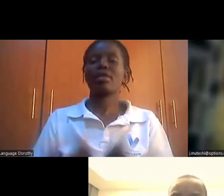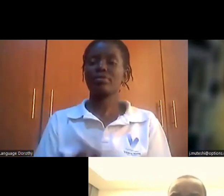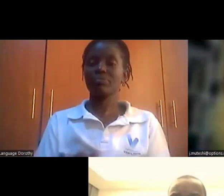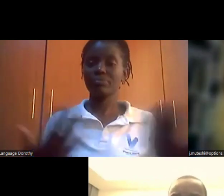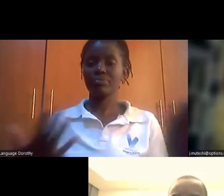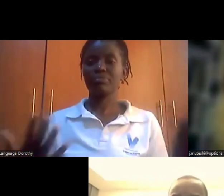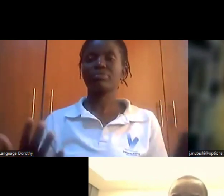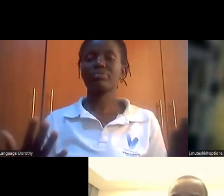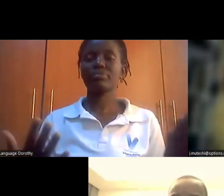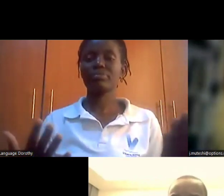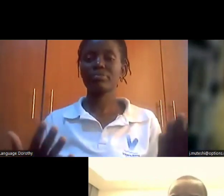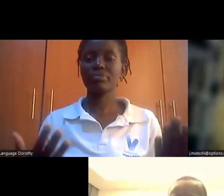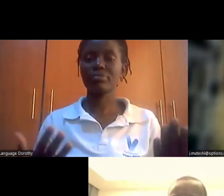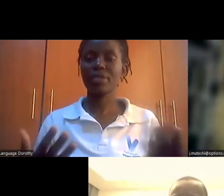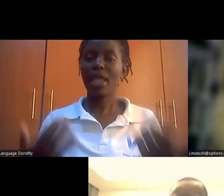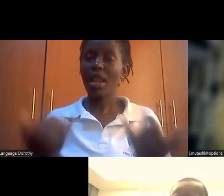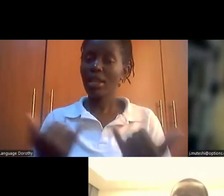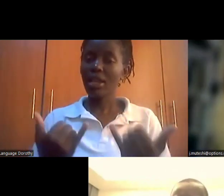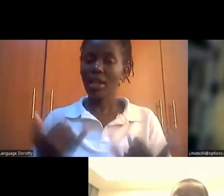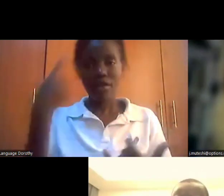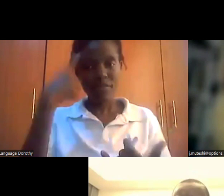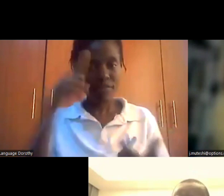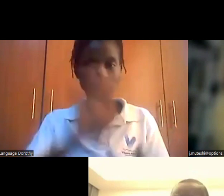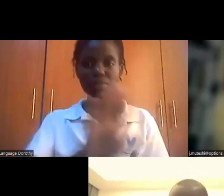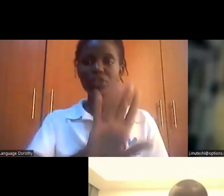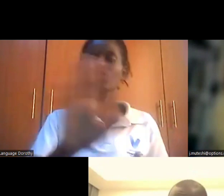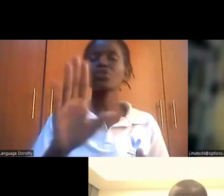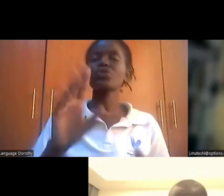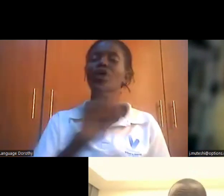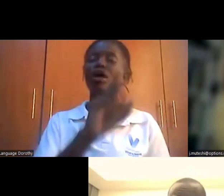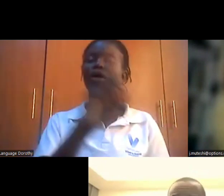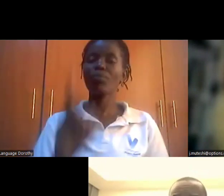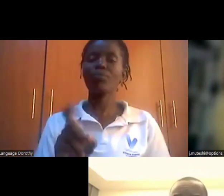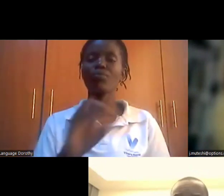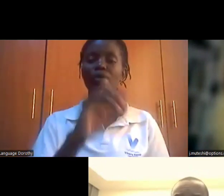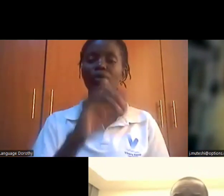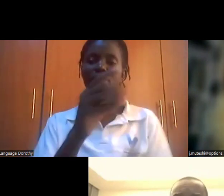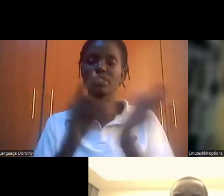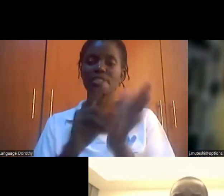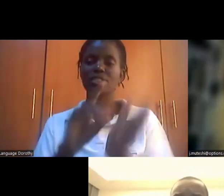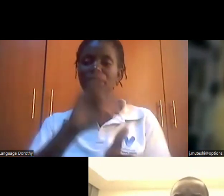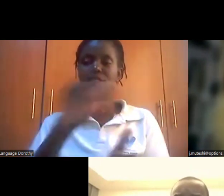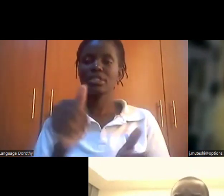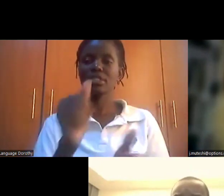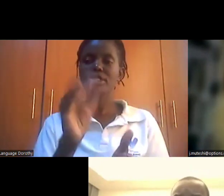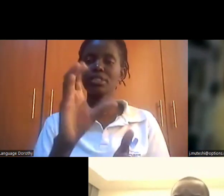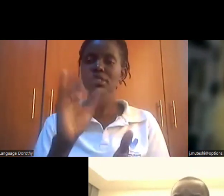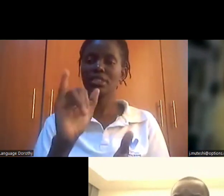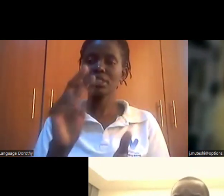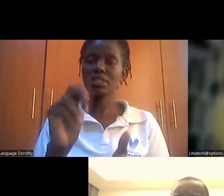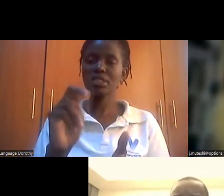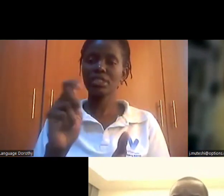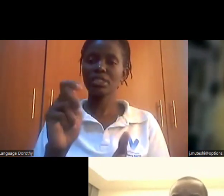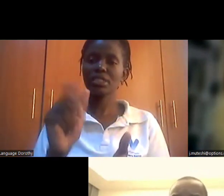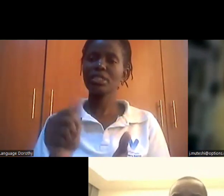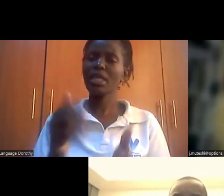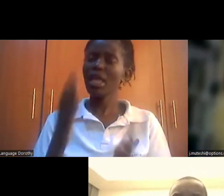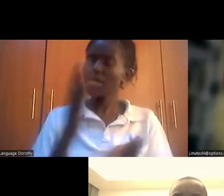straight to your question, Dr. Jacinta, I would want to say that this was a